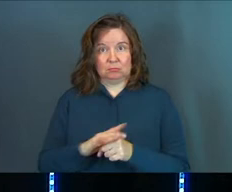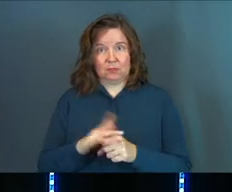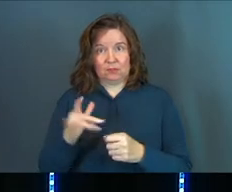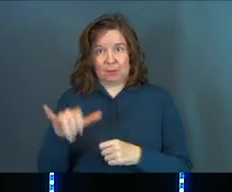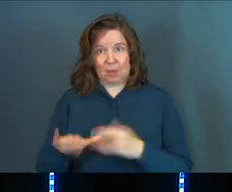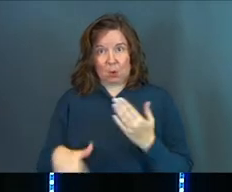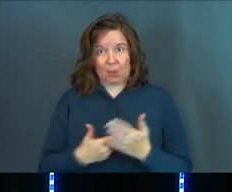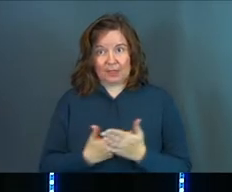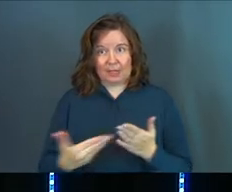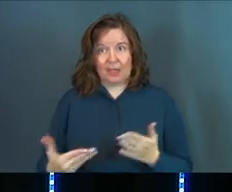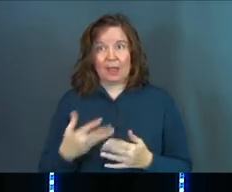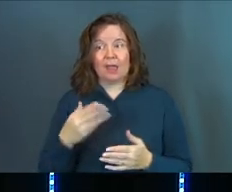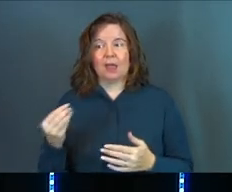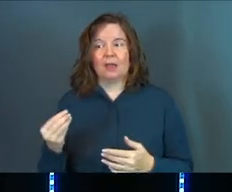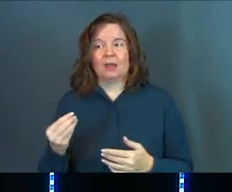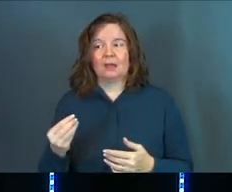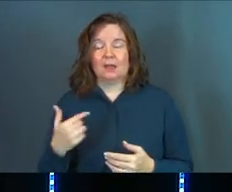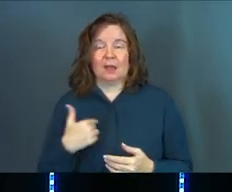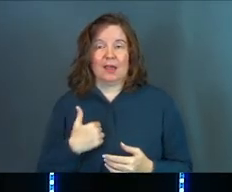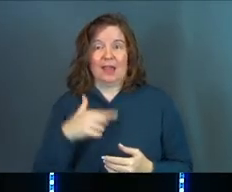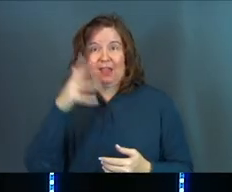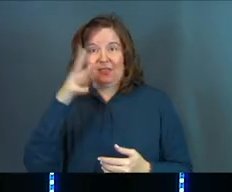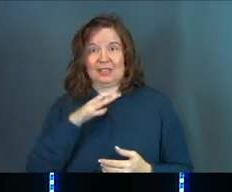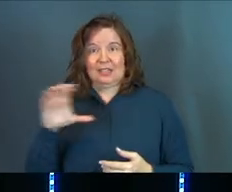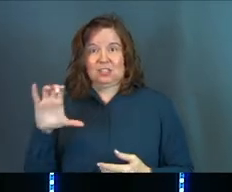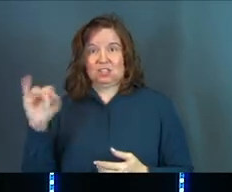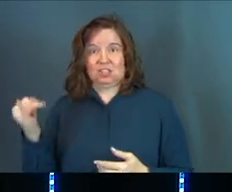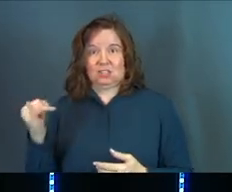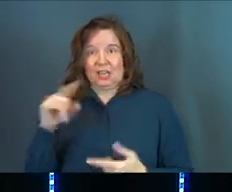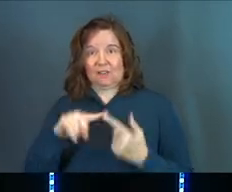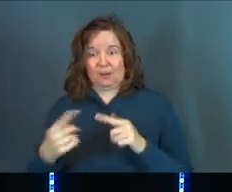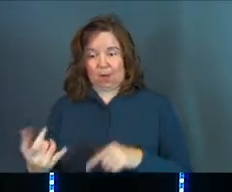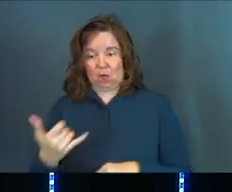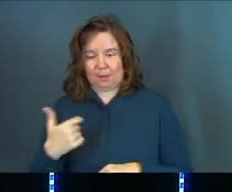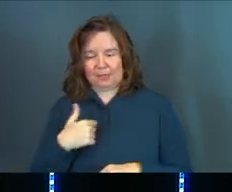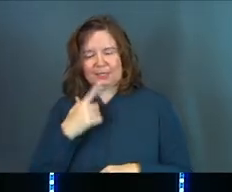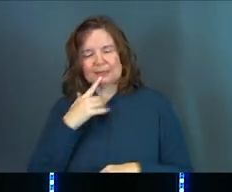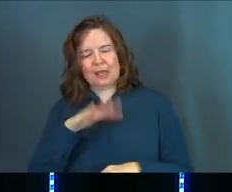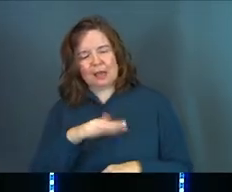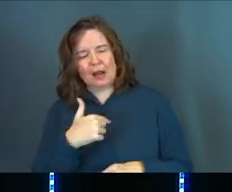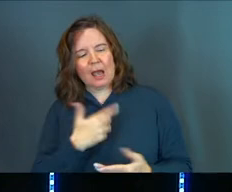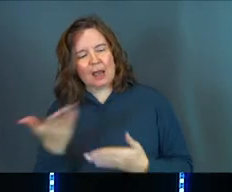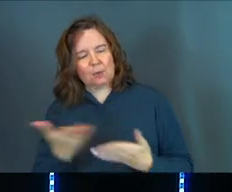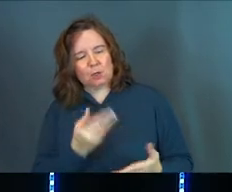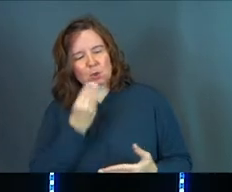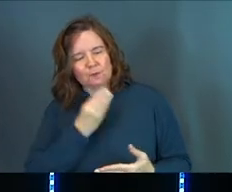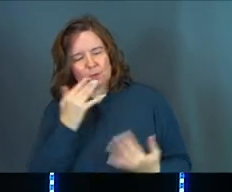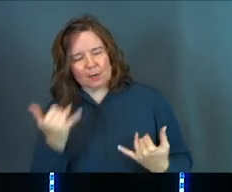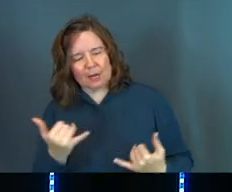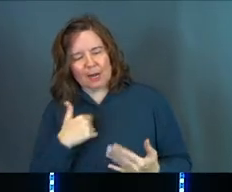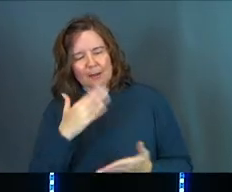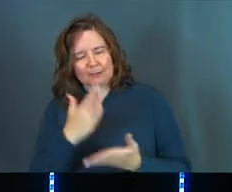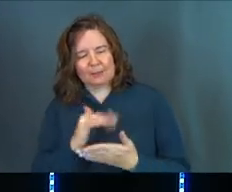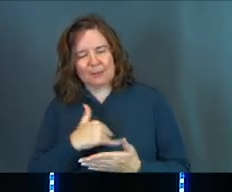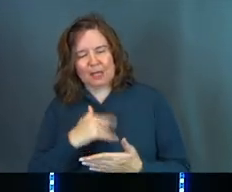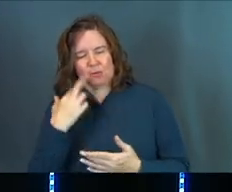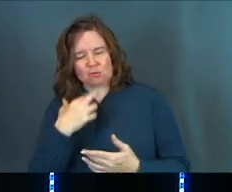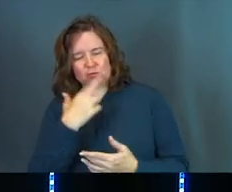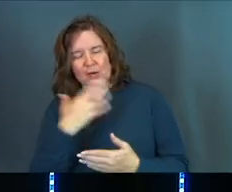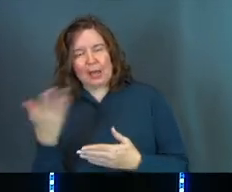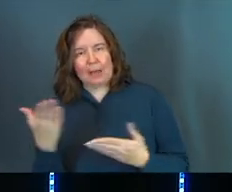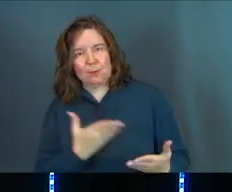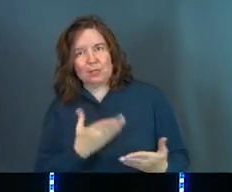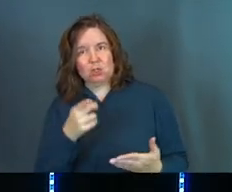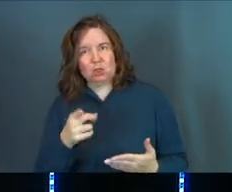healed from that whole thing. And I had this guy, CJ, a friend of mine, called me up and said, hey, I'm bringing you food right now. I'm stopping off at this restaurant,